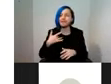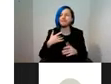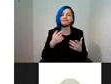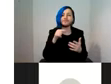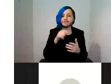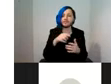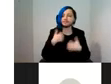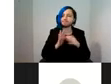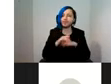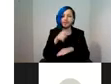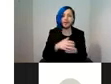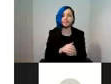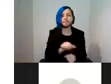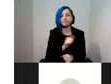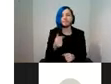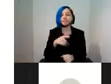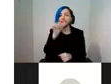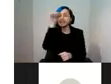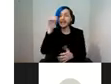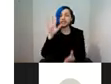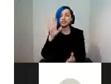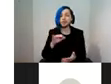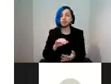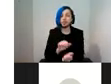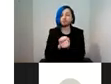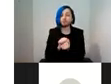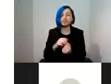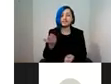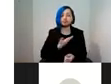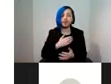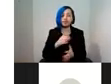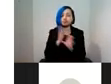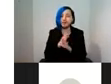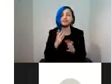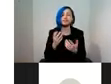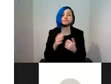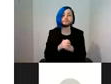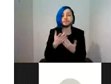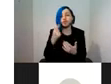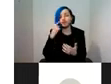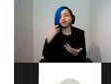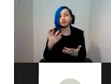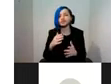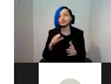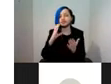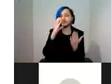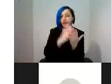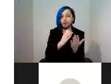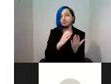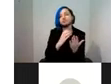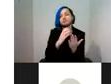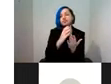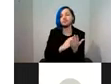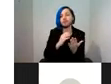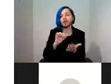privacy and concerns. So therefore, where we know the digital artworks have relatively straightforward copyright regimes and that's produced digital product design,